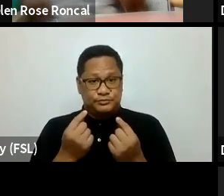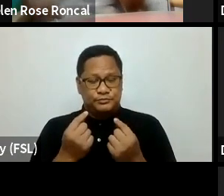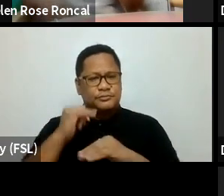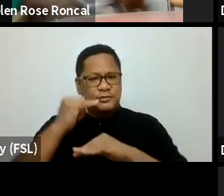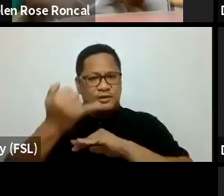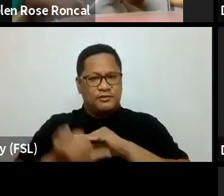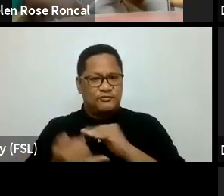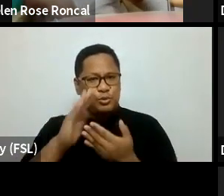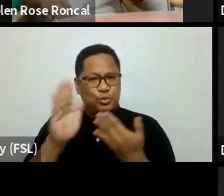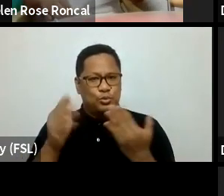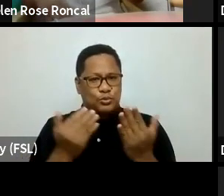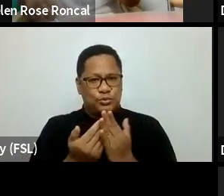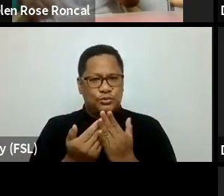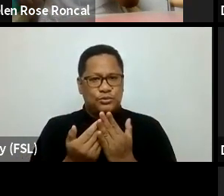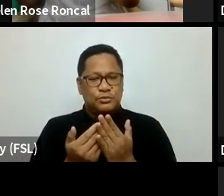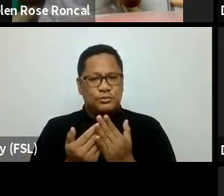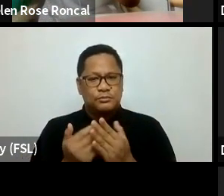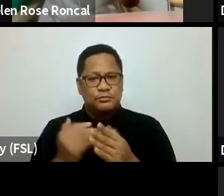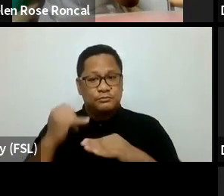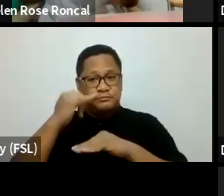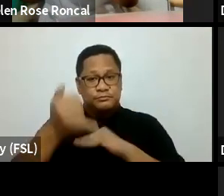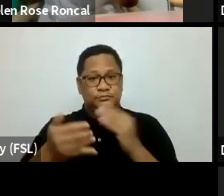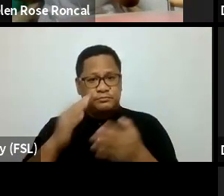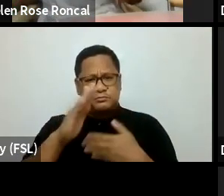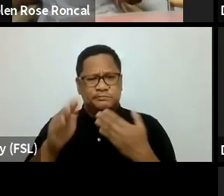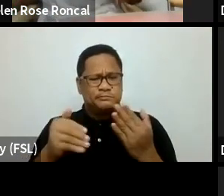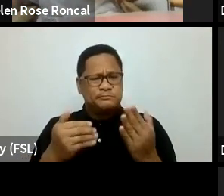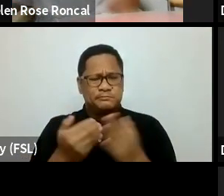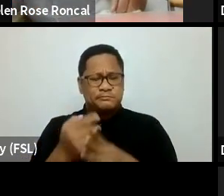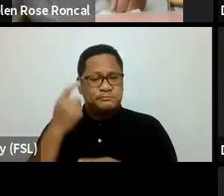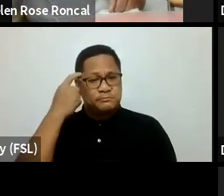invite everybody. Okay, invite everybody to think about